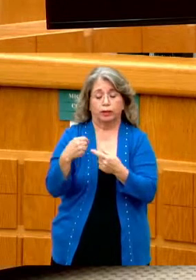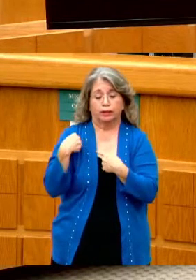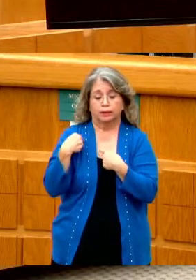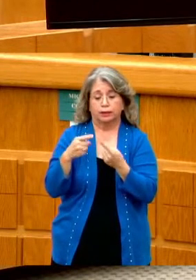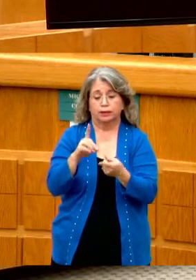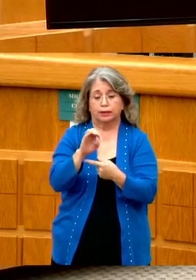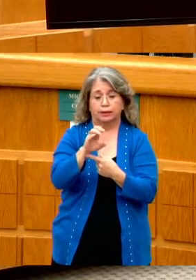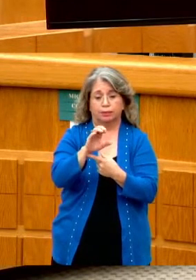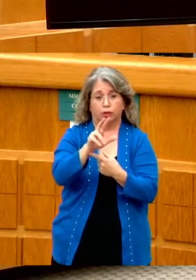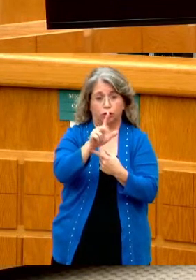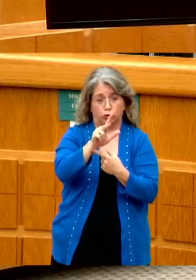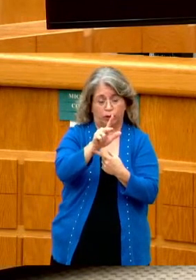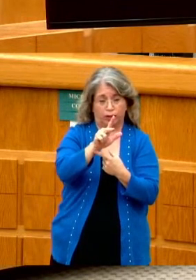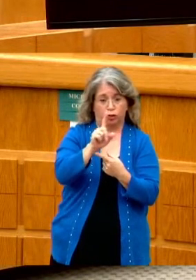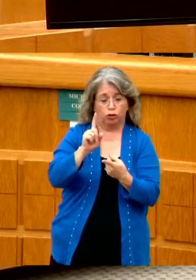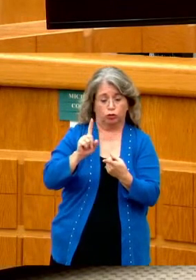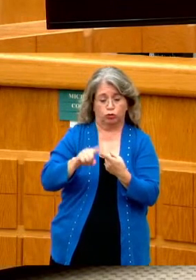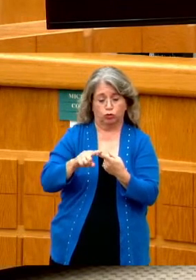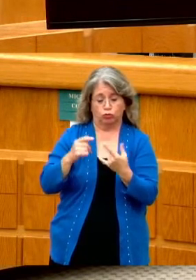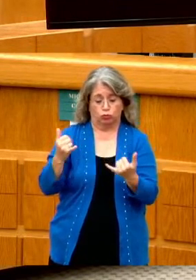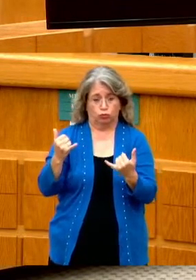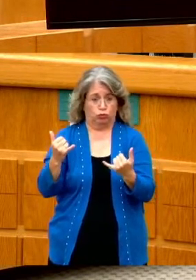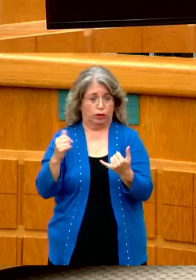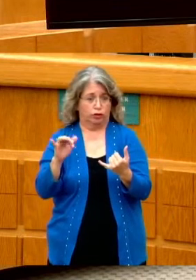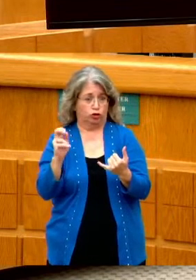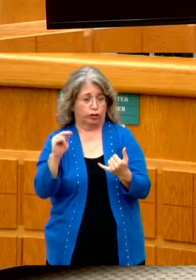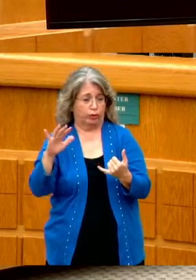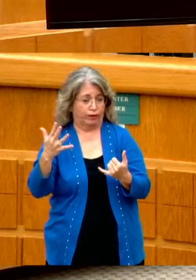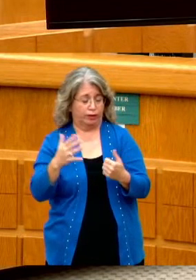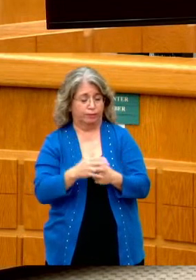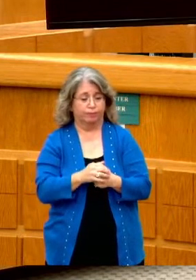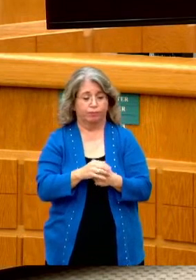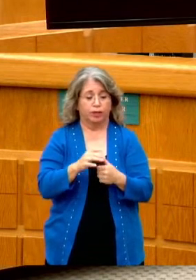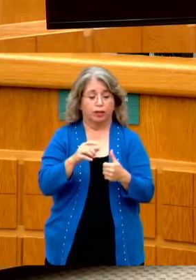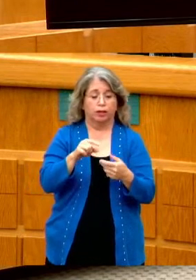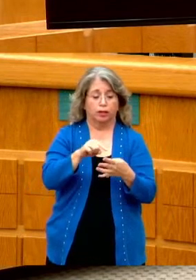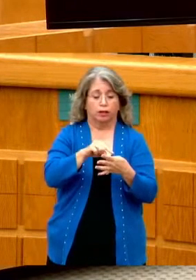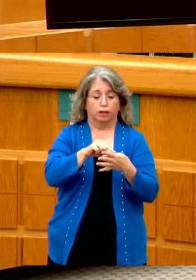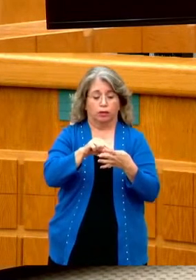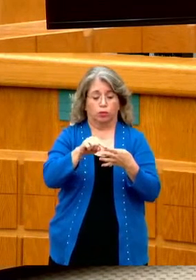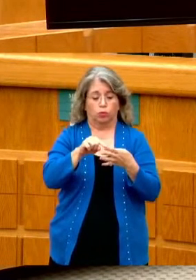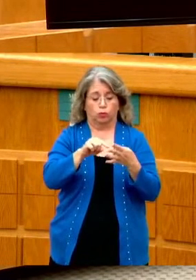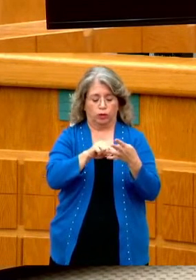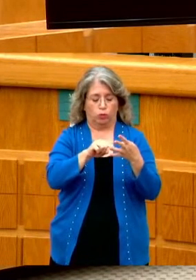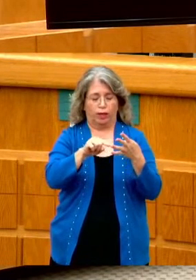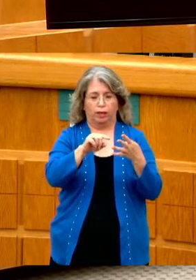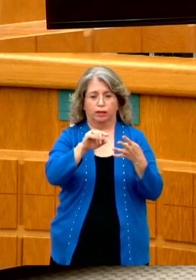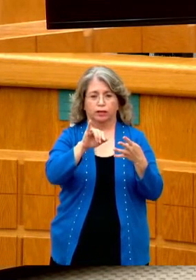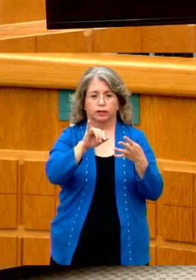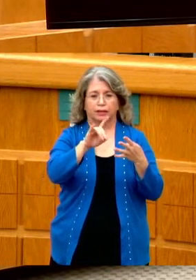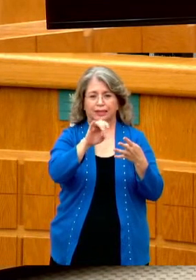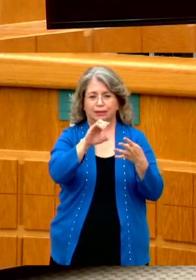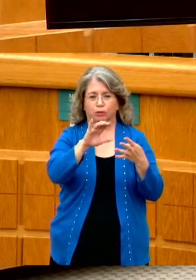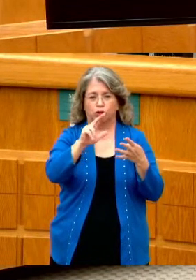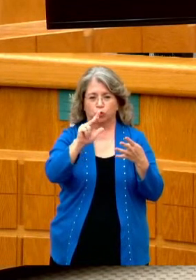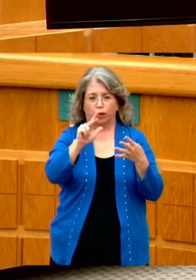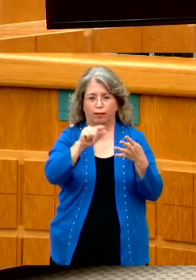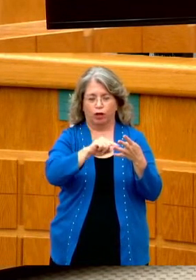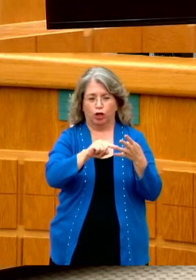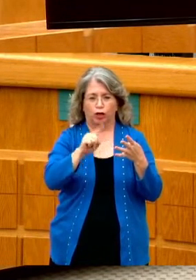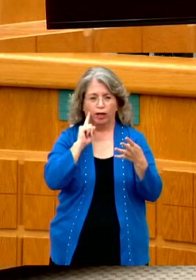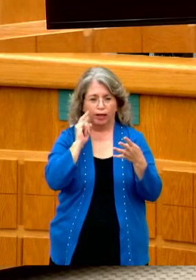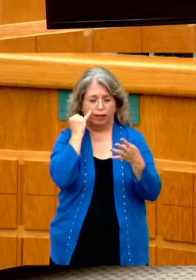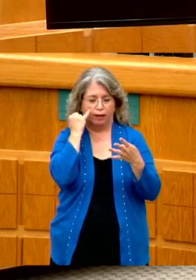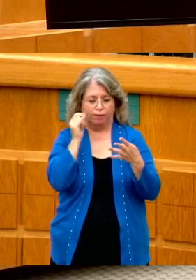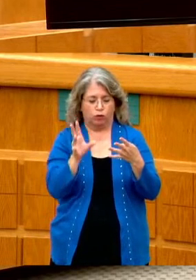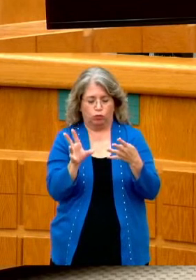23rd to January the 5th. And the first week, the week of the 23rd, it's actually, if you totaled them up,